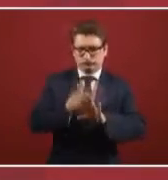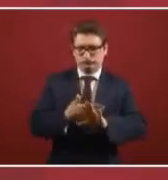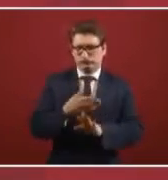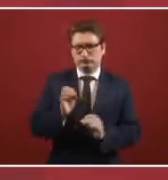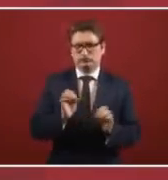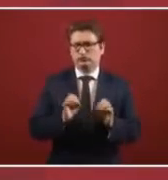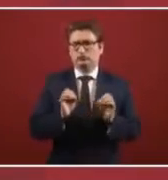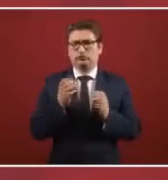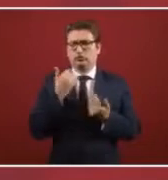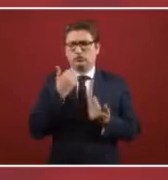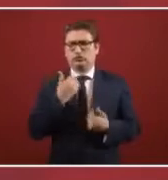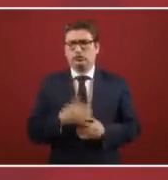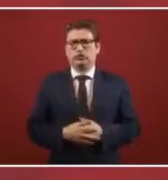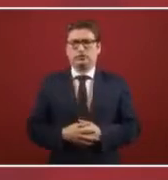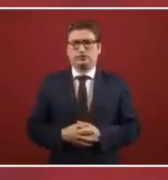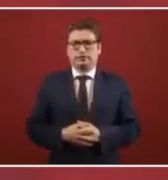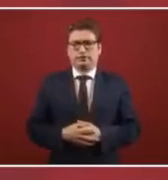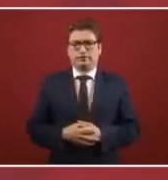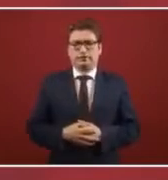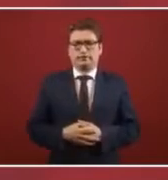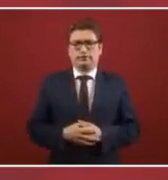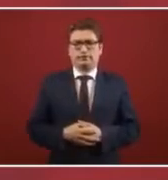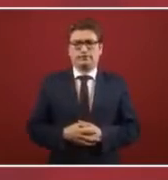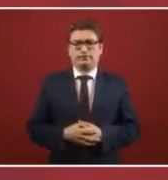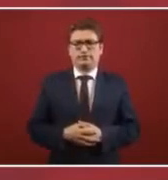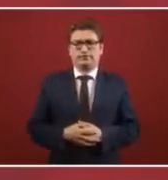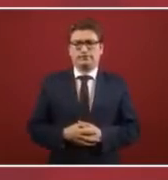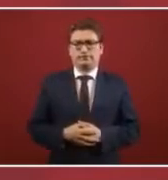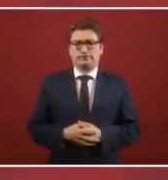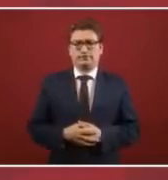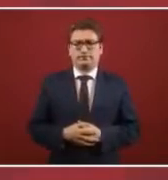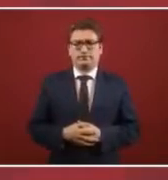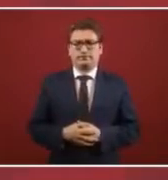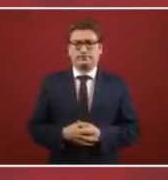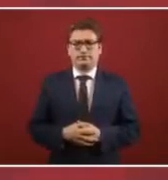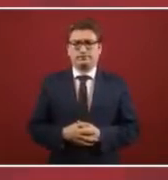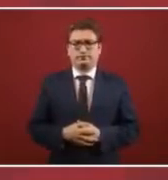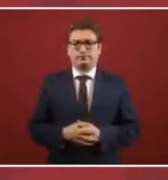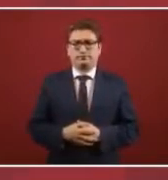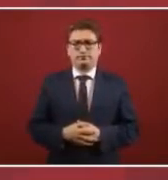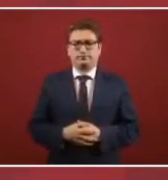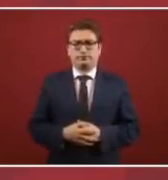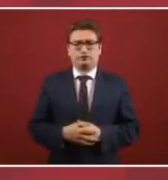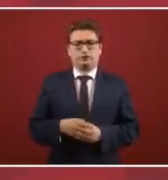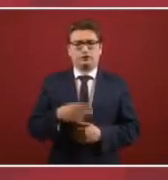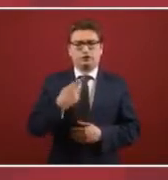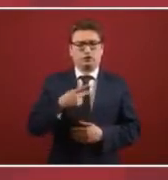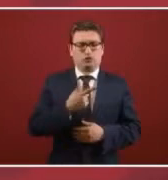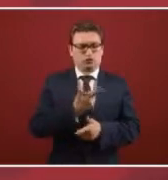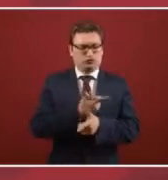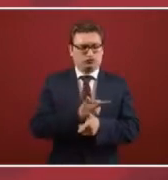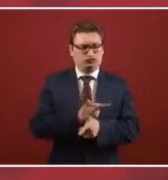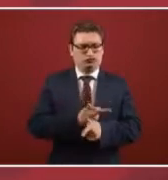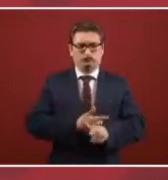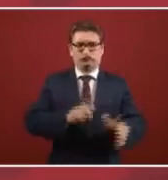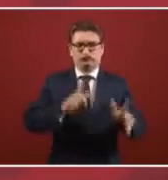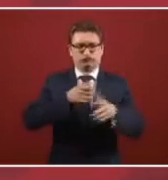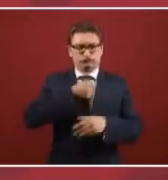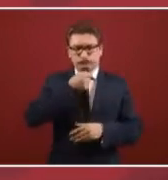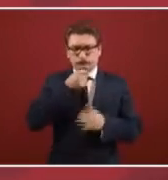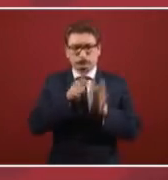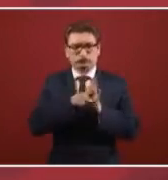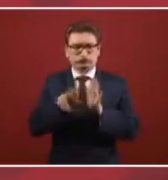of expression, much less Atentar to attempt contra to la libertad de prensa. go against the liberty